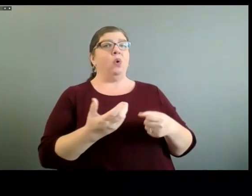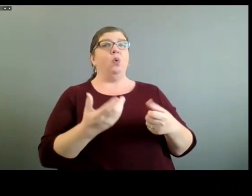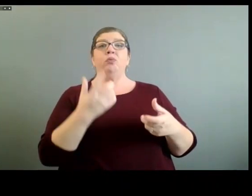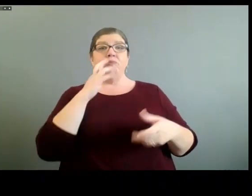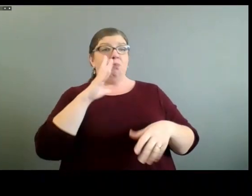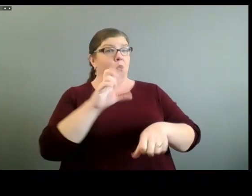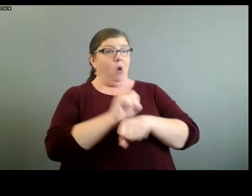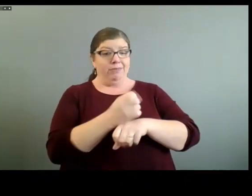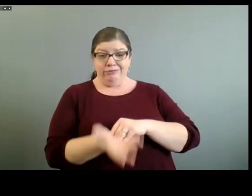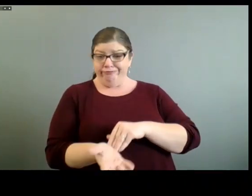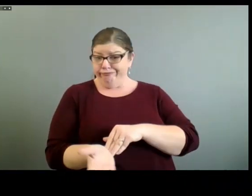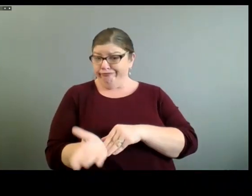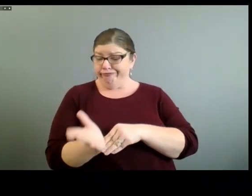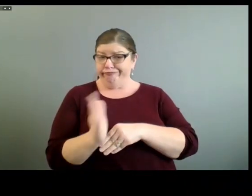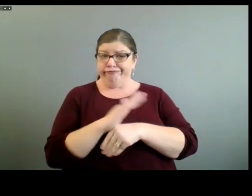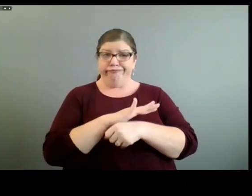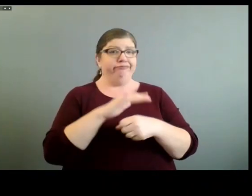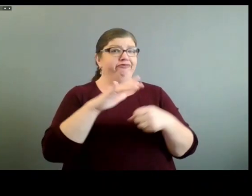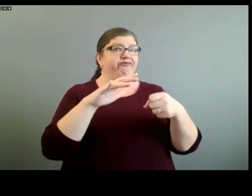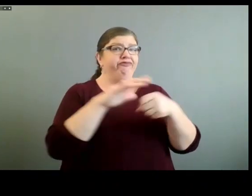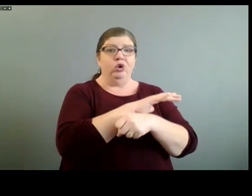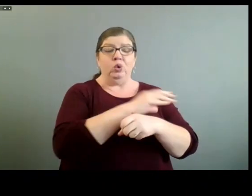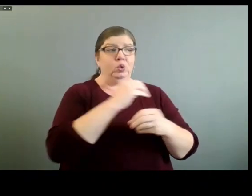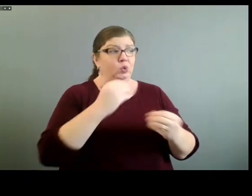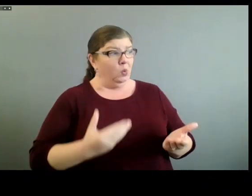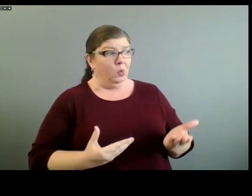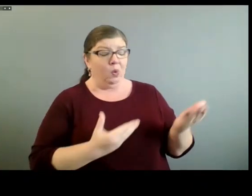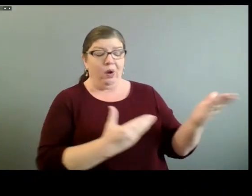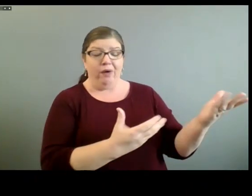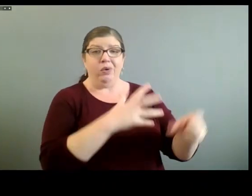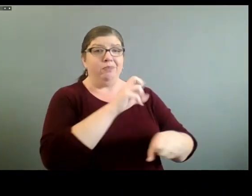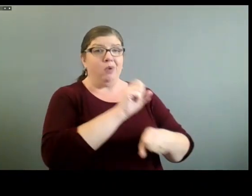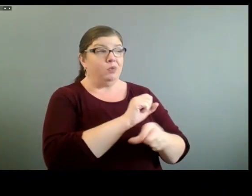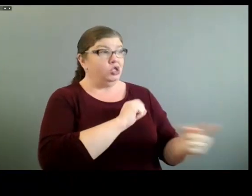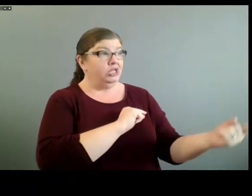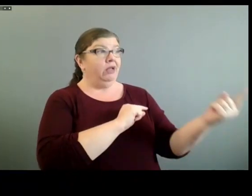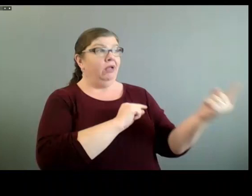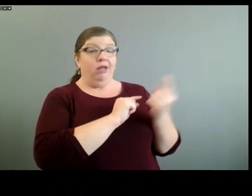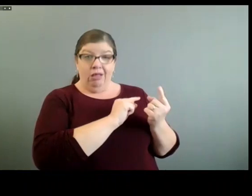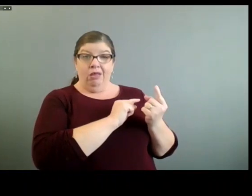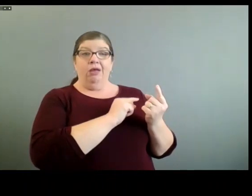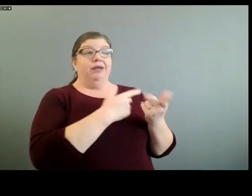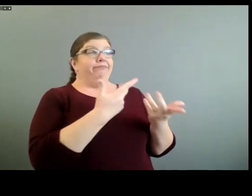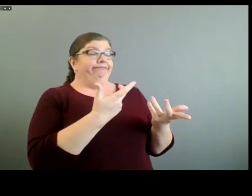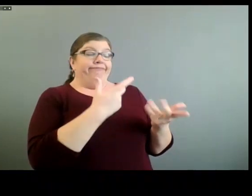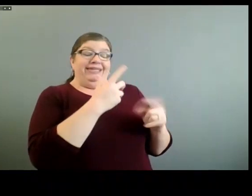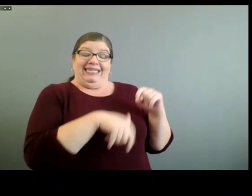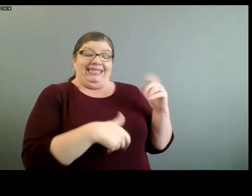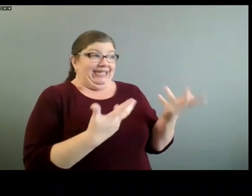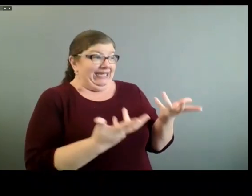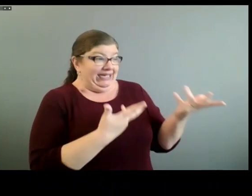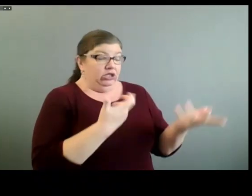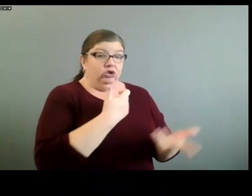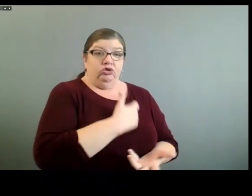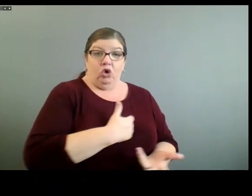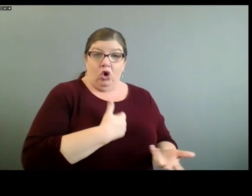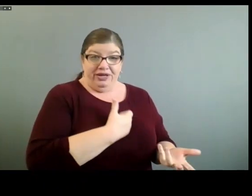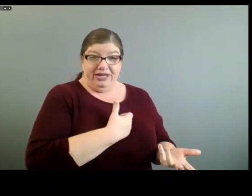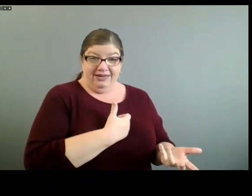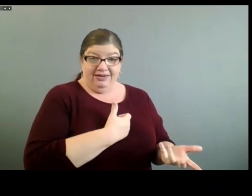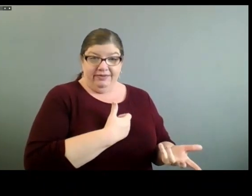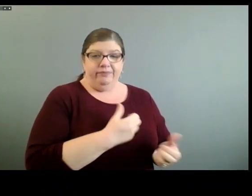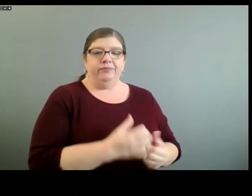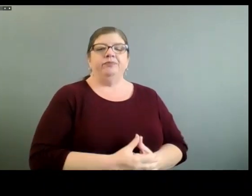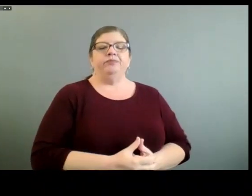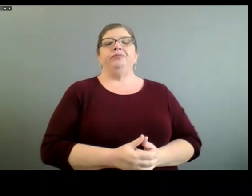have appointments available to offer when she approached our clinic. In special cases,